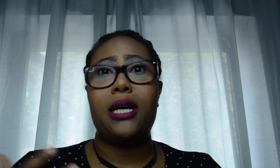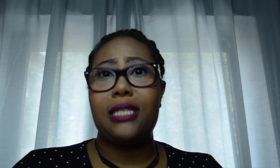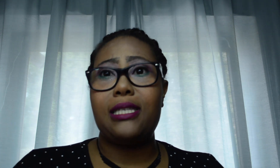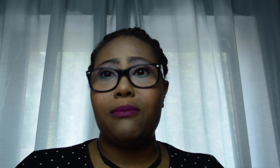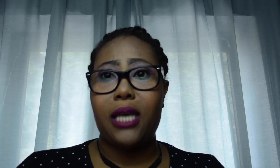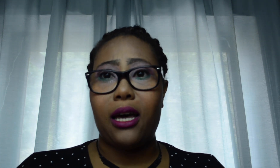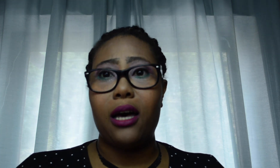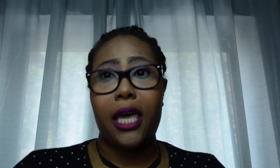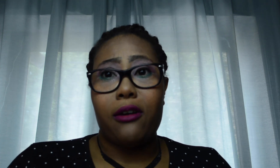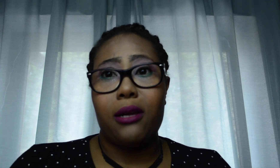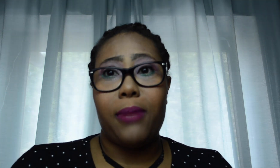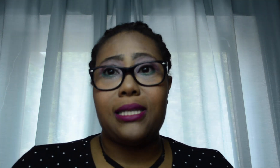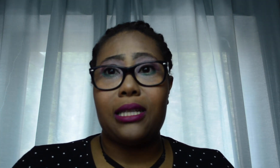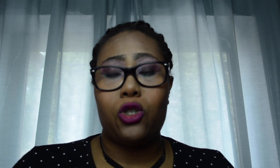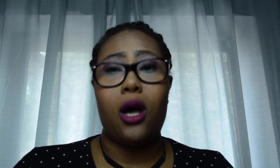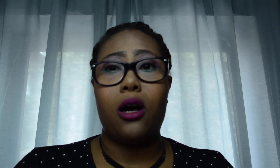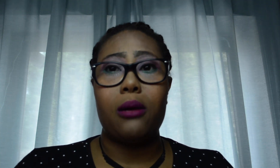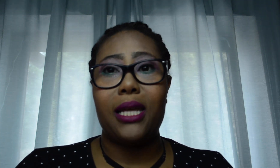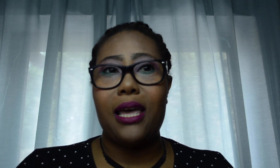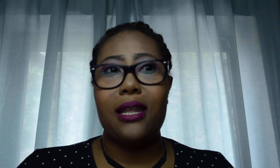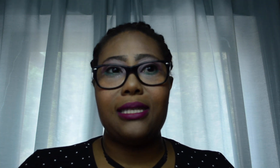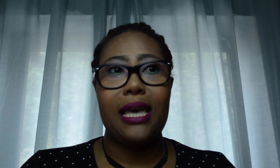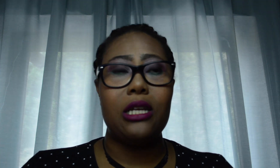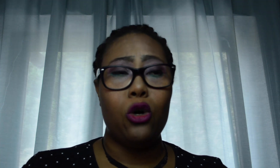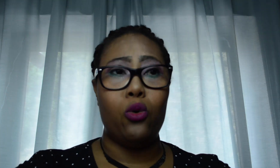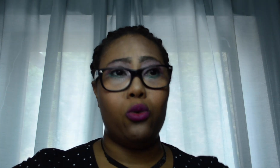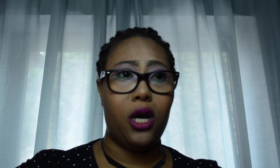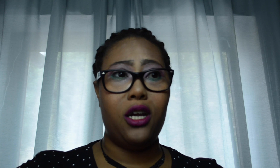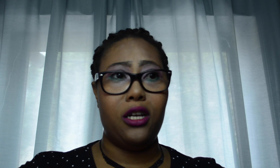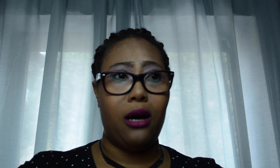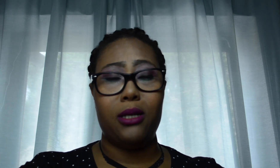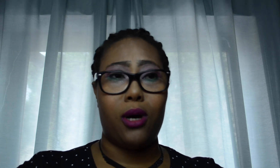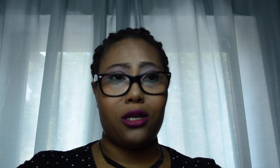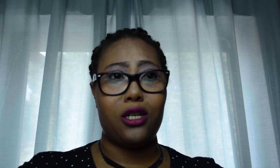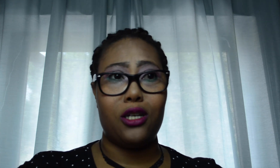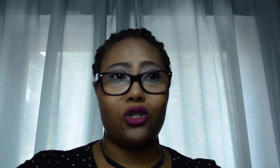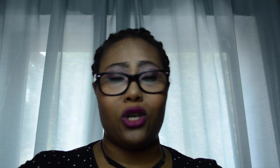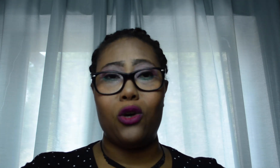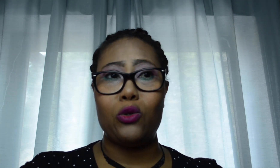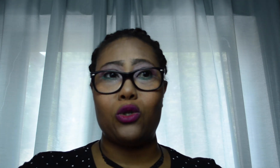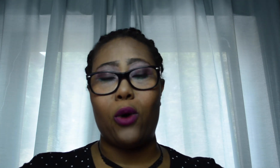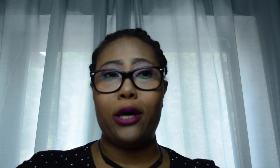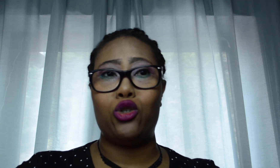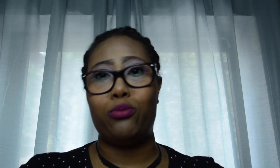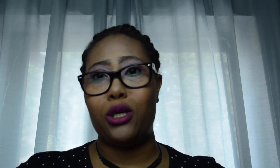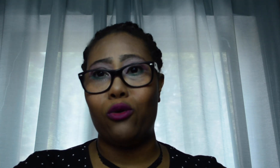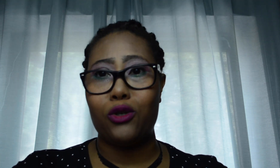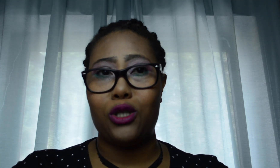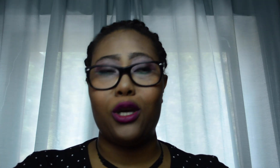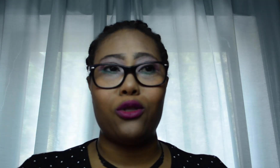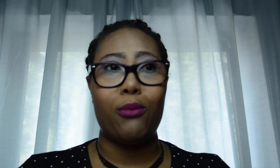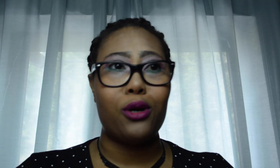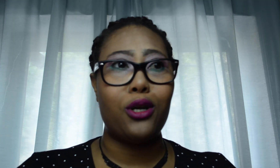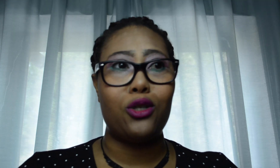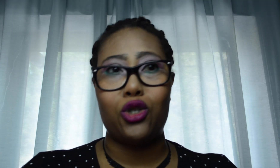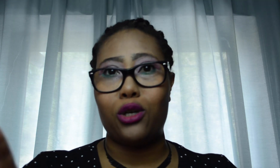project because it seems like a Karen basically strong-armed in and said, well, hey, I'm in marketing and sales, so I should be